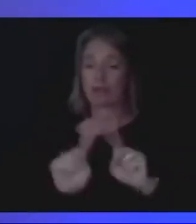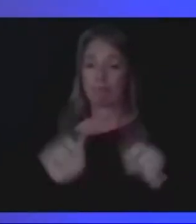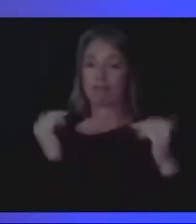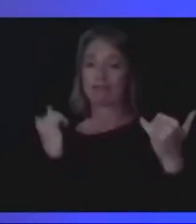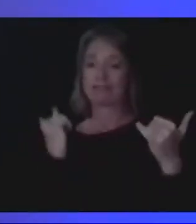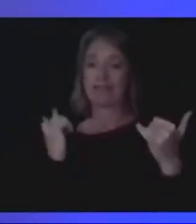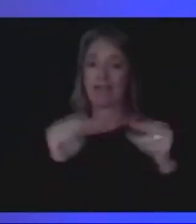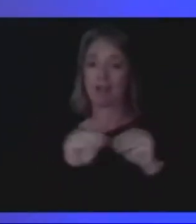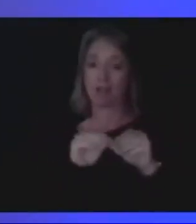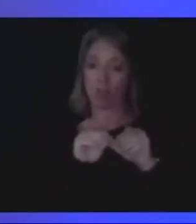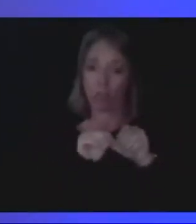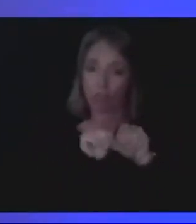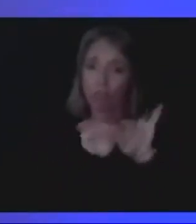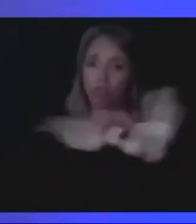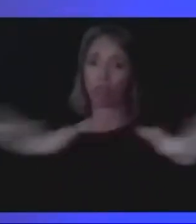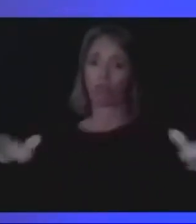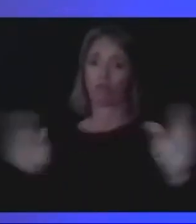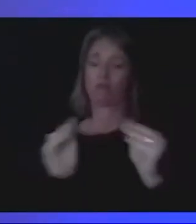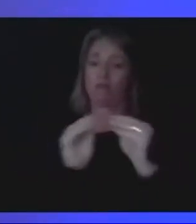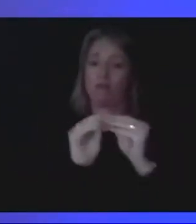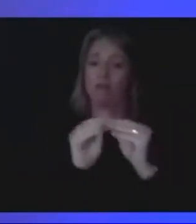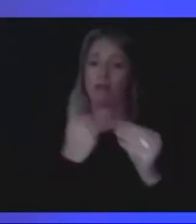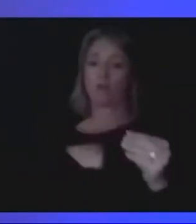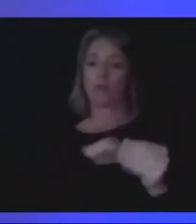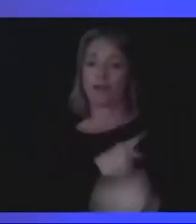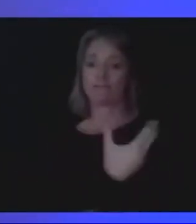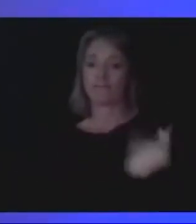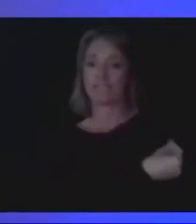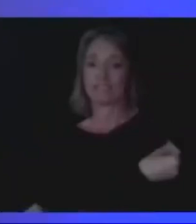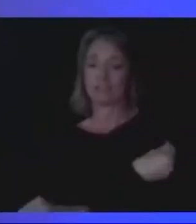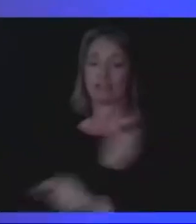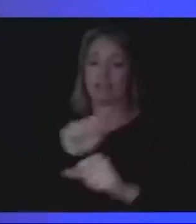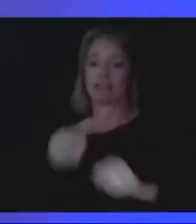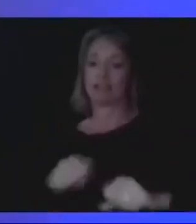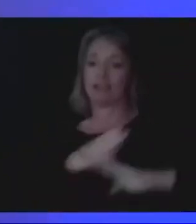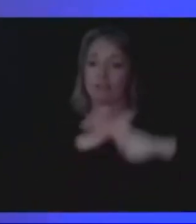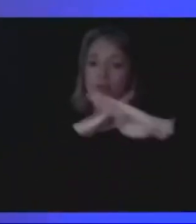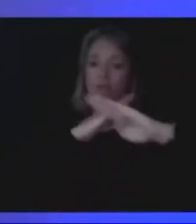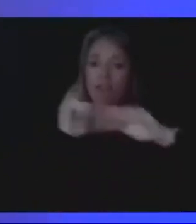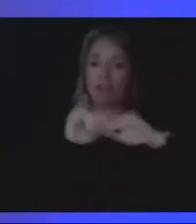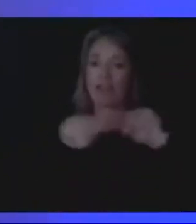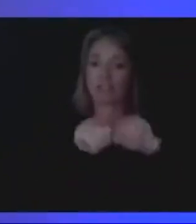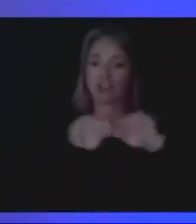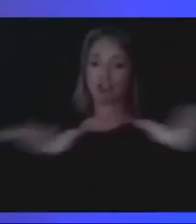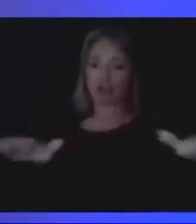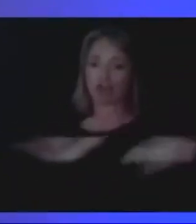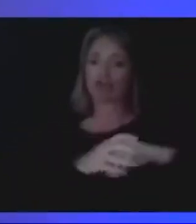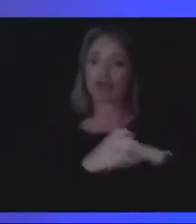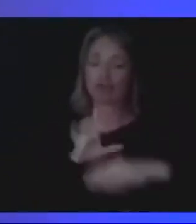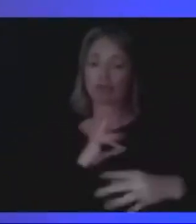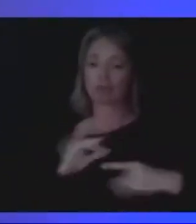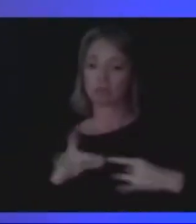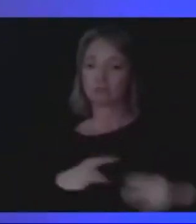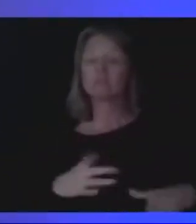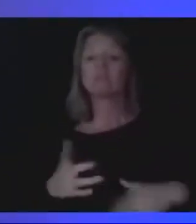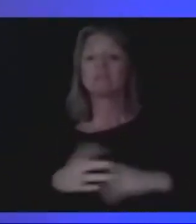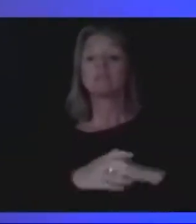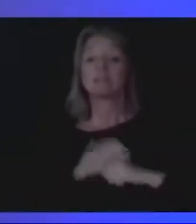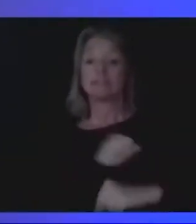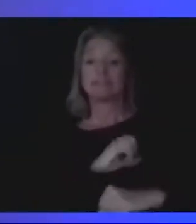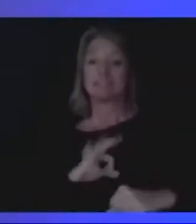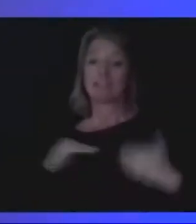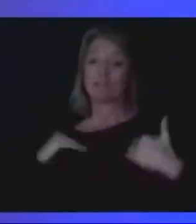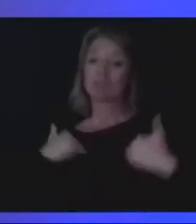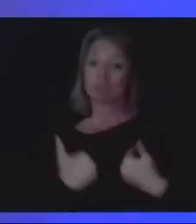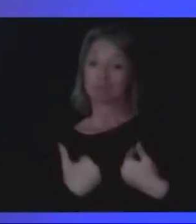and we have a vaccine that can prevent this surge from happening, our staff are getting tired, and they're